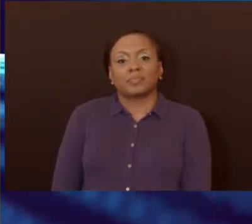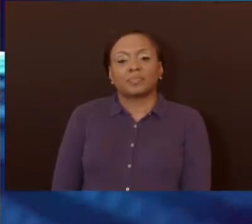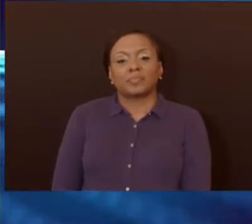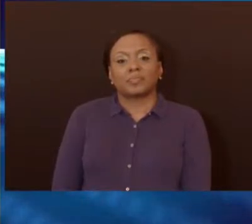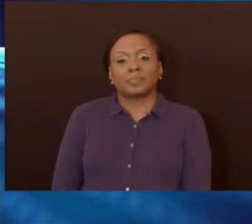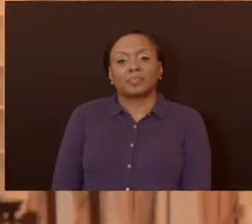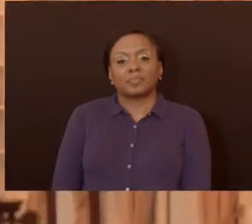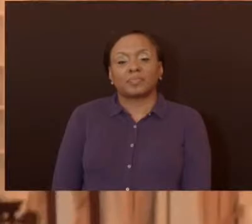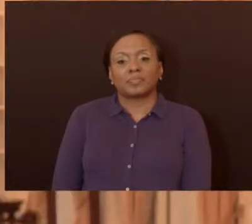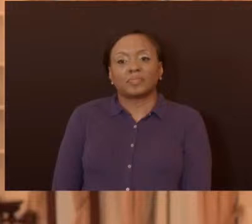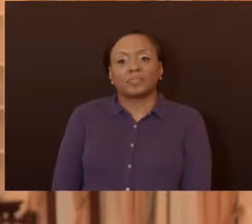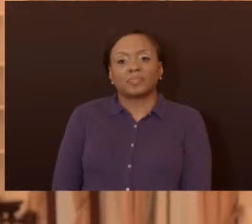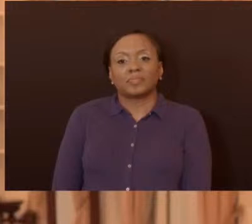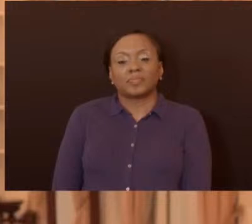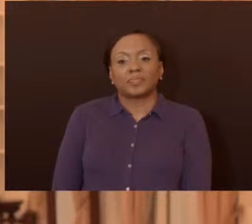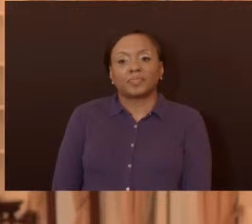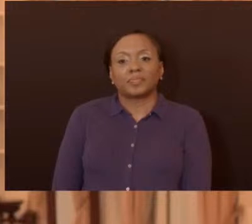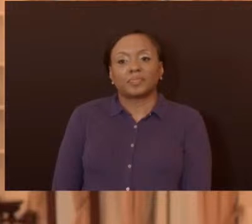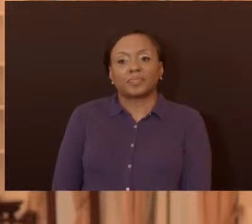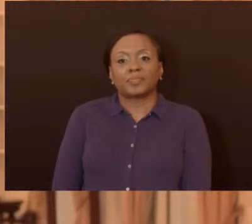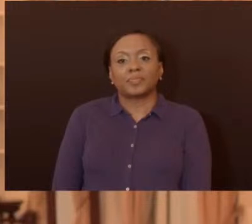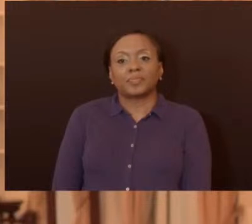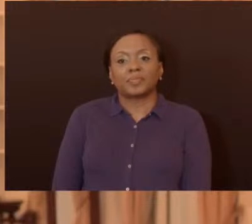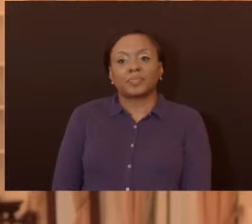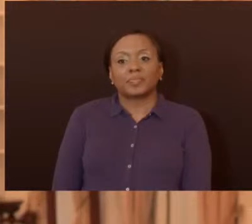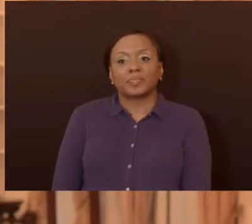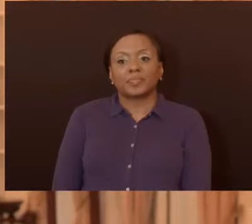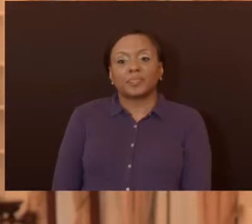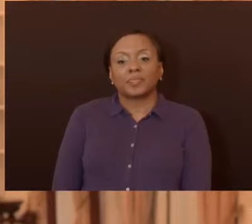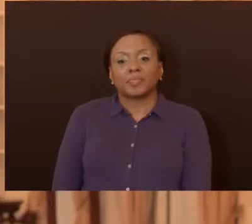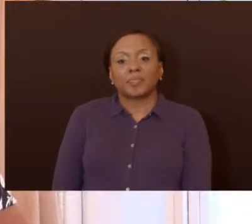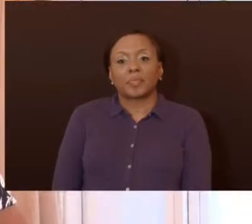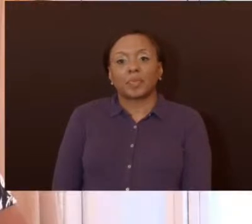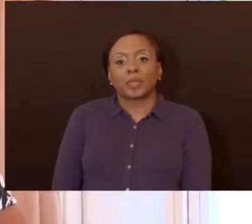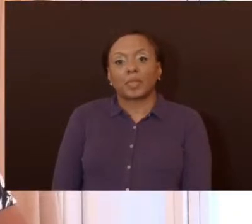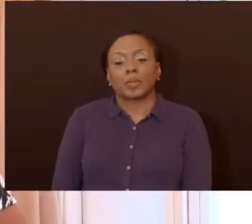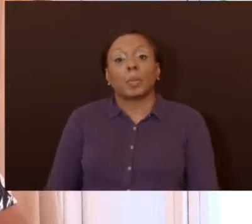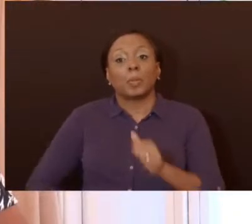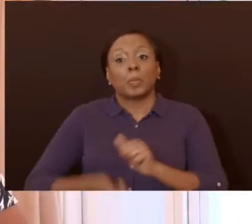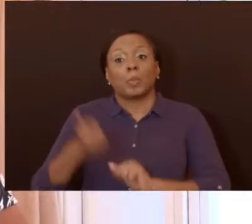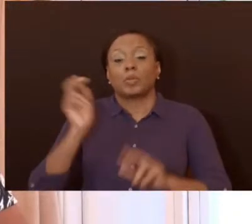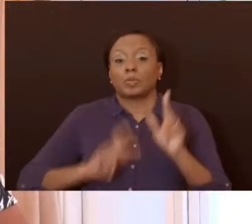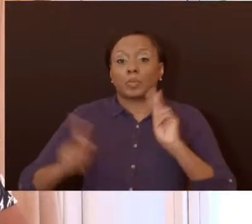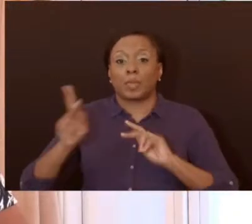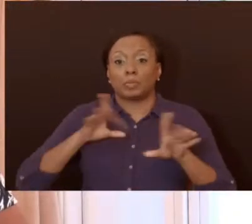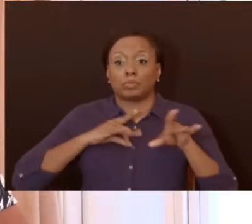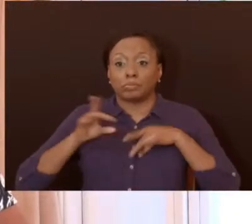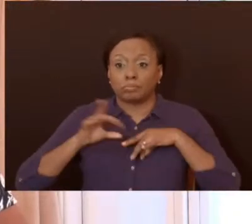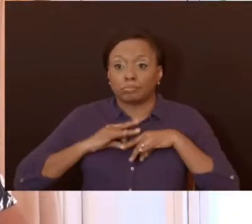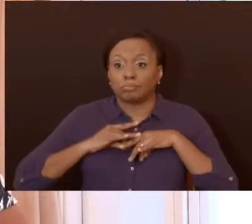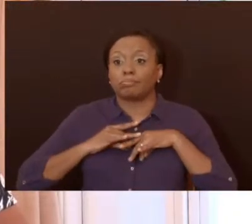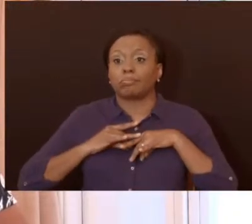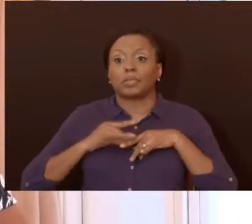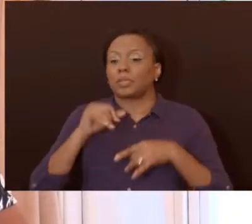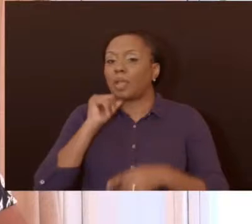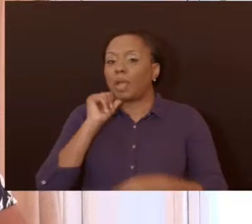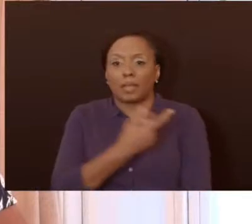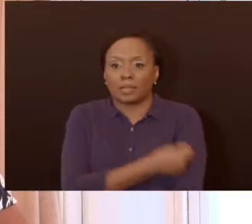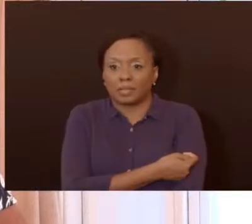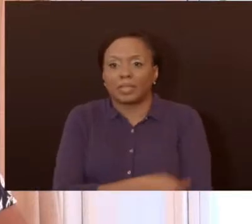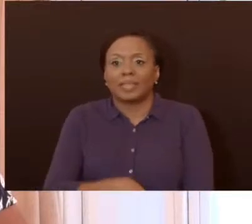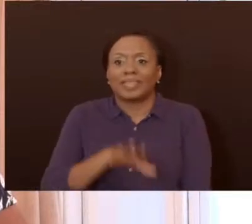It is clear that the majority of persons who are being infected are unvaccinated. 95% on August 25th